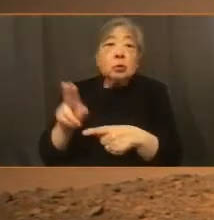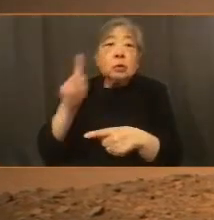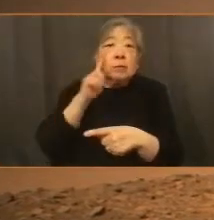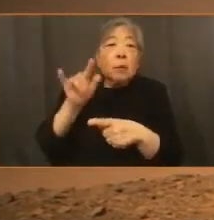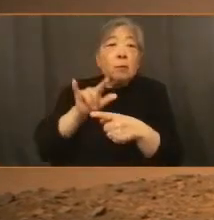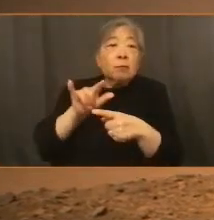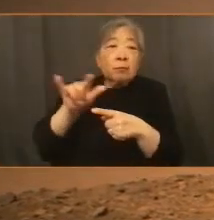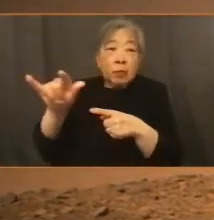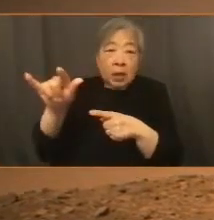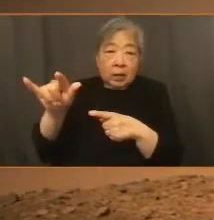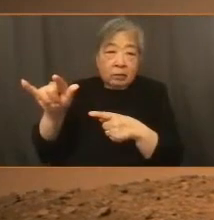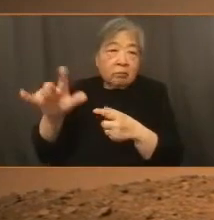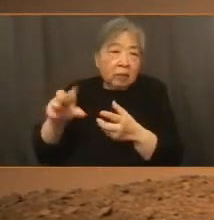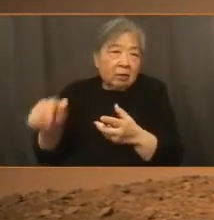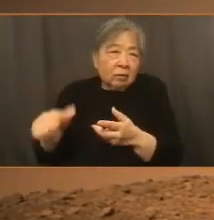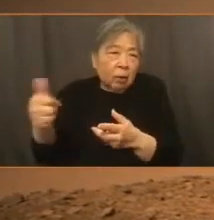activities.